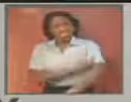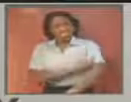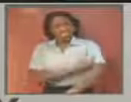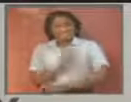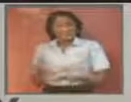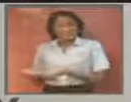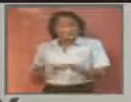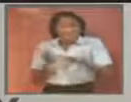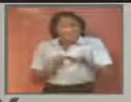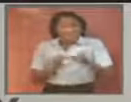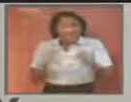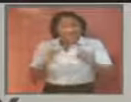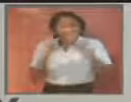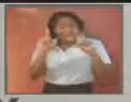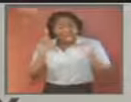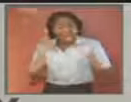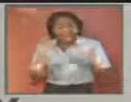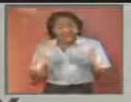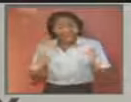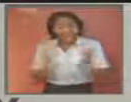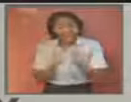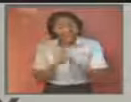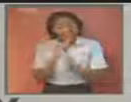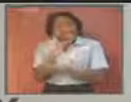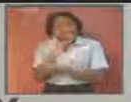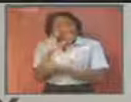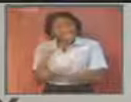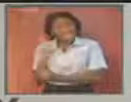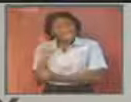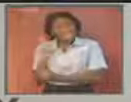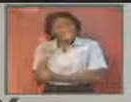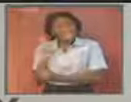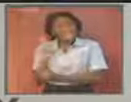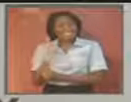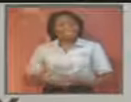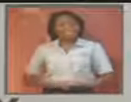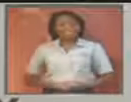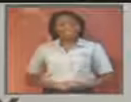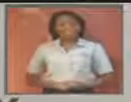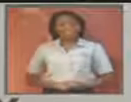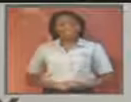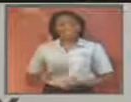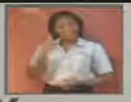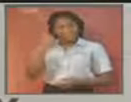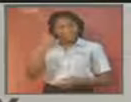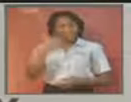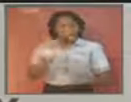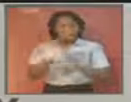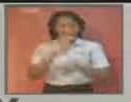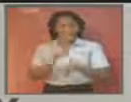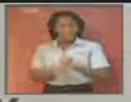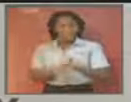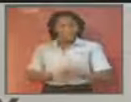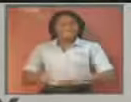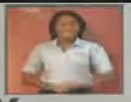vaccination card and an identification, valid identification, on the day of your